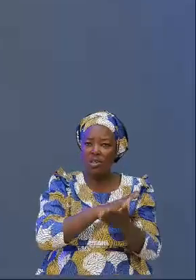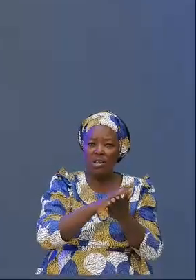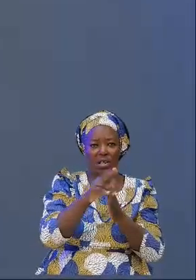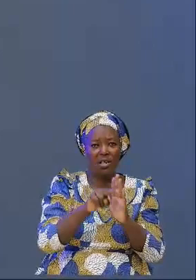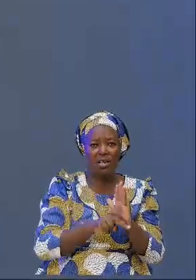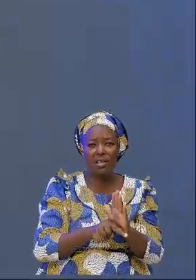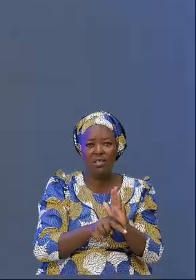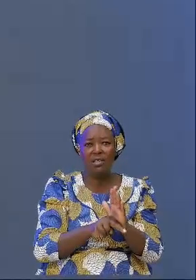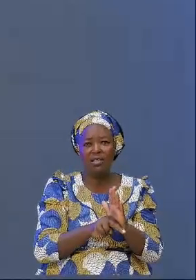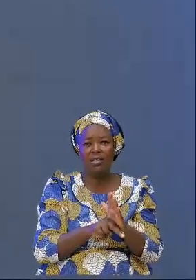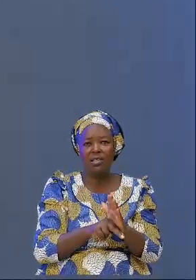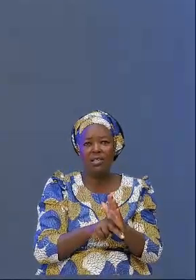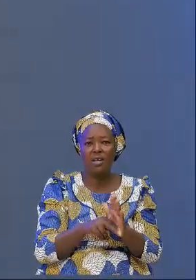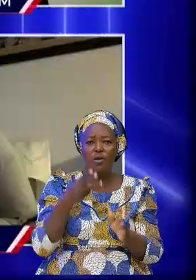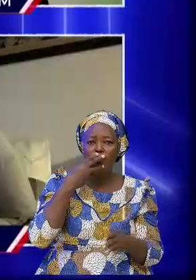fornication,